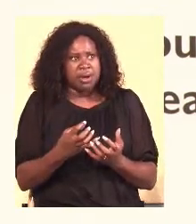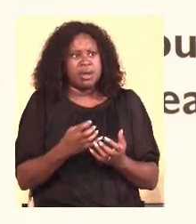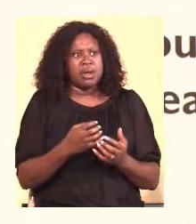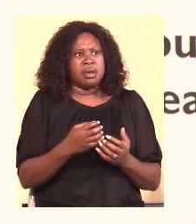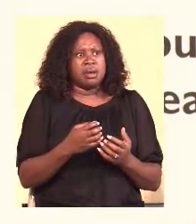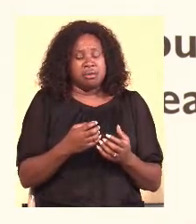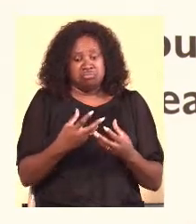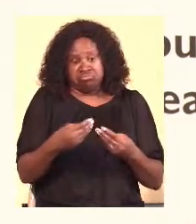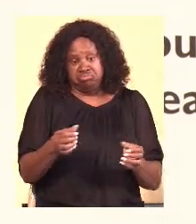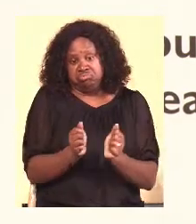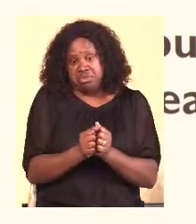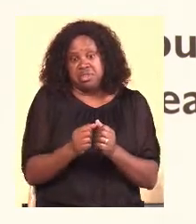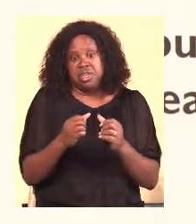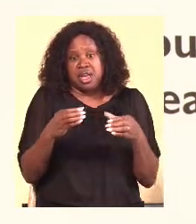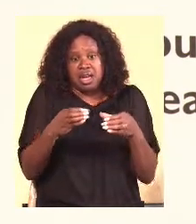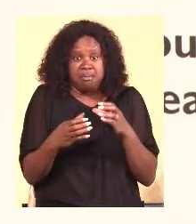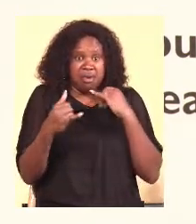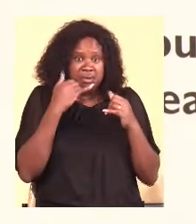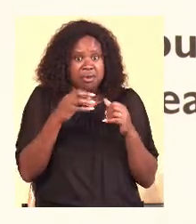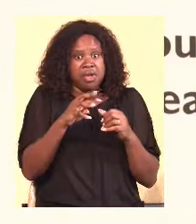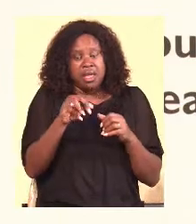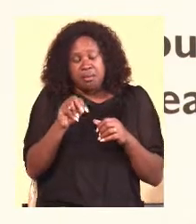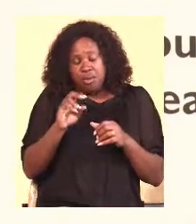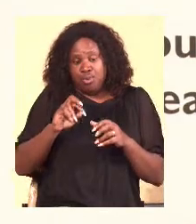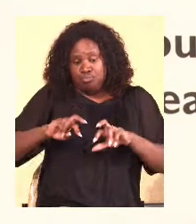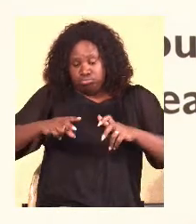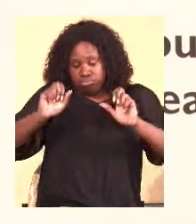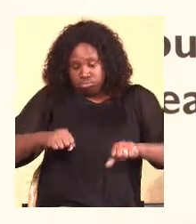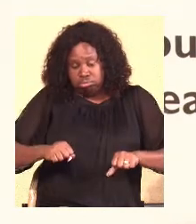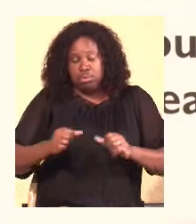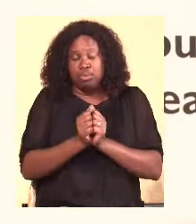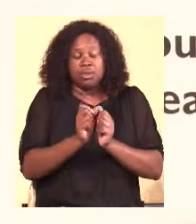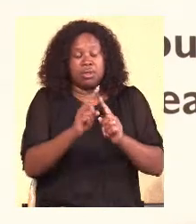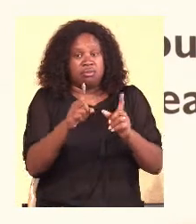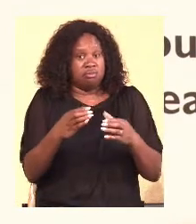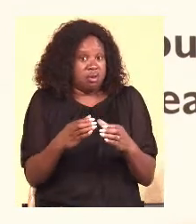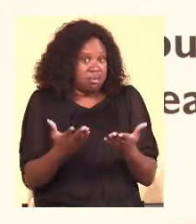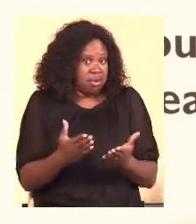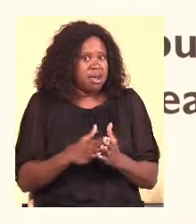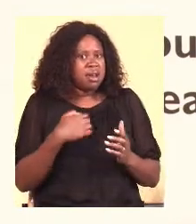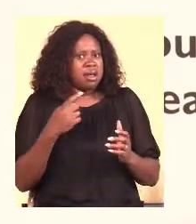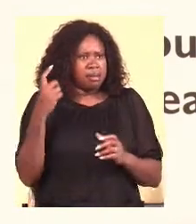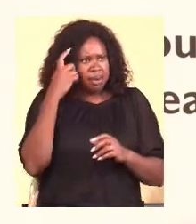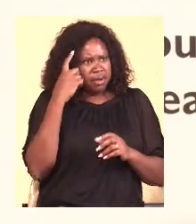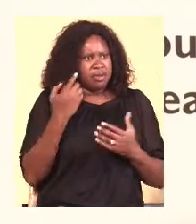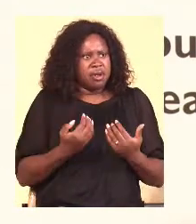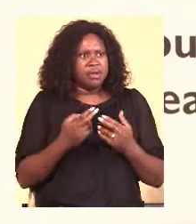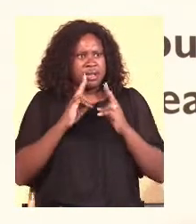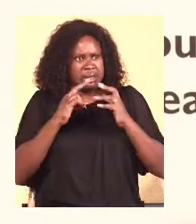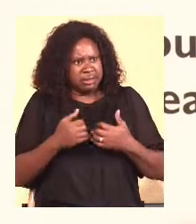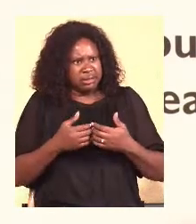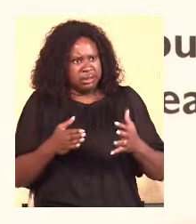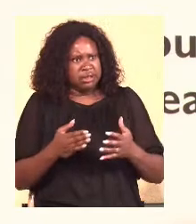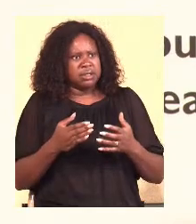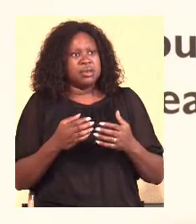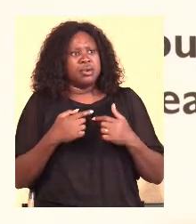ironed out with MOUs with some of these companies. And I believe since the discussions have started,